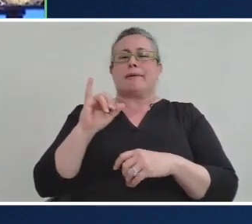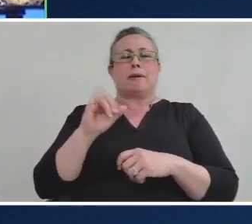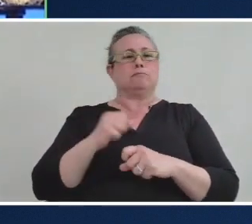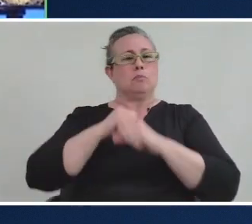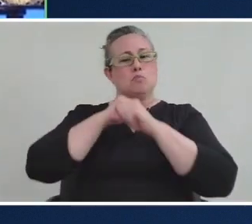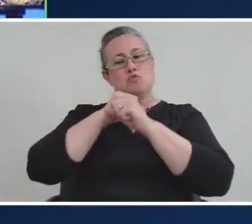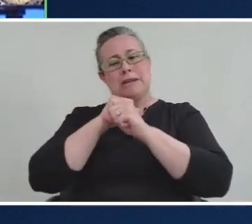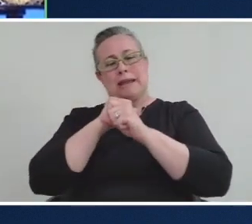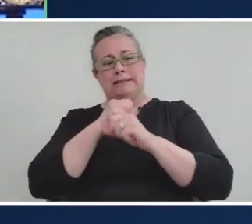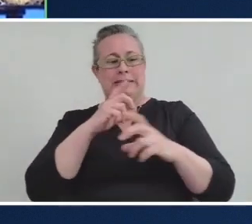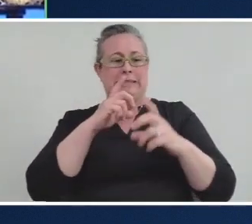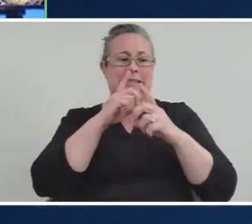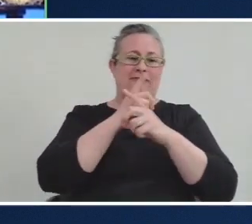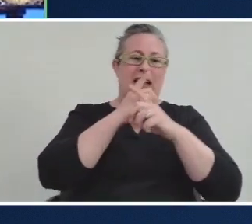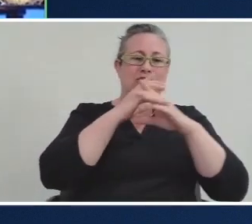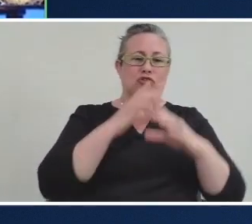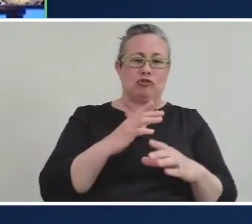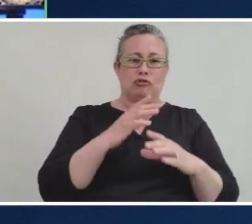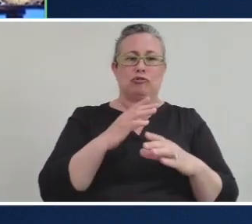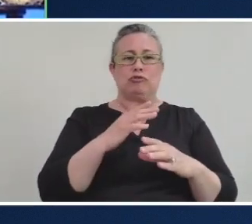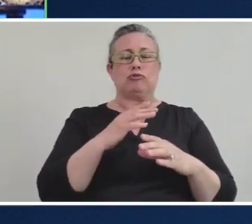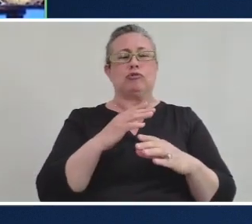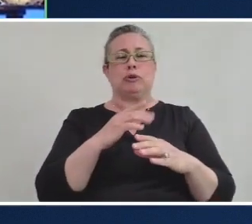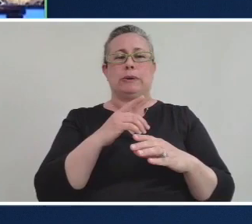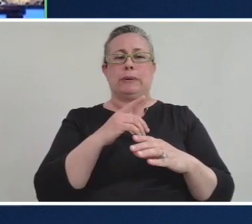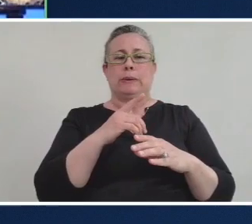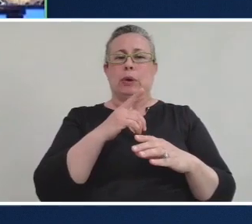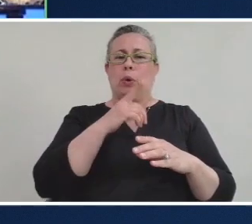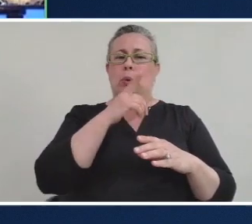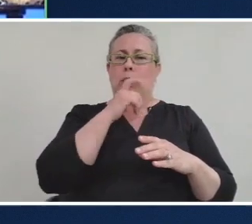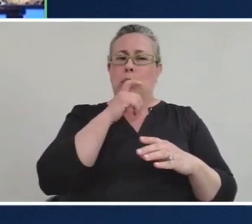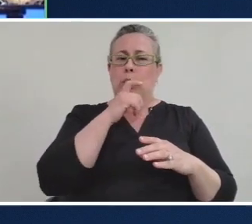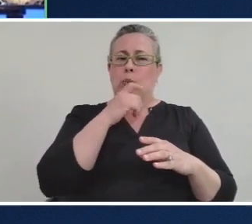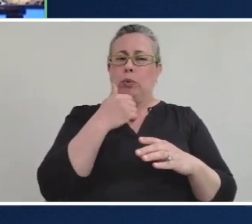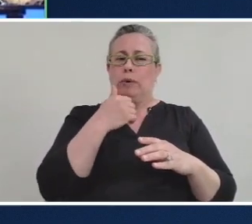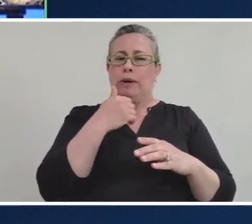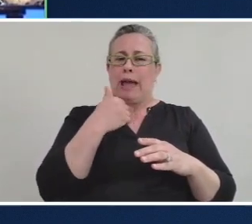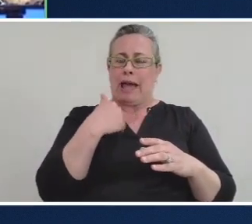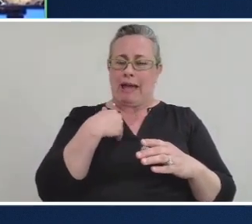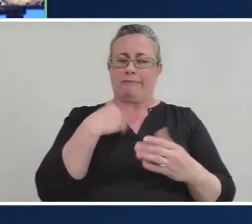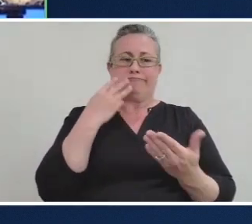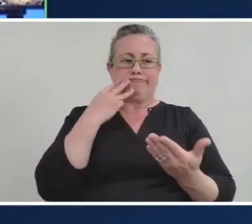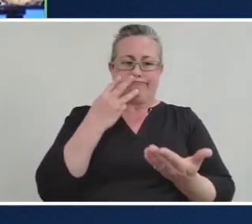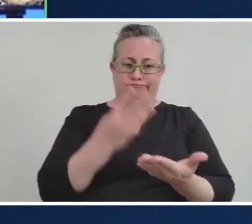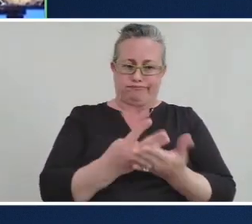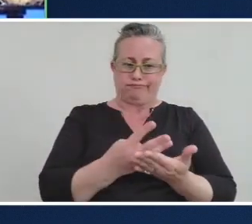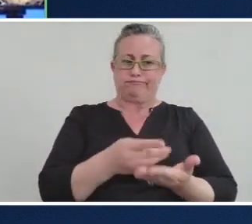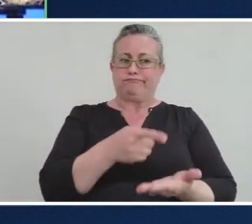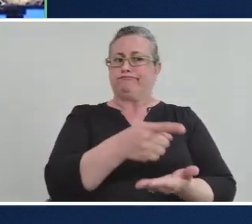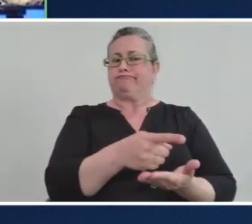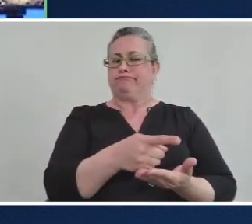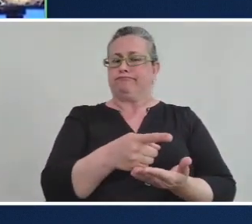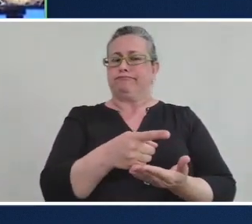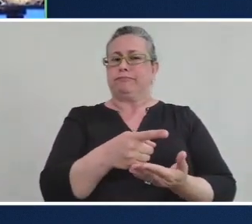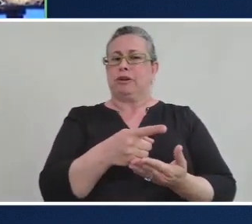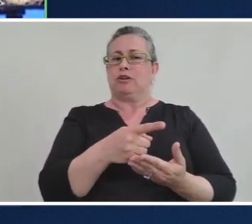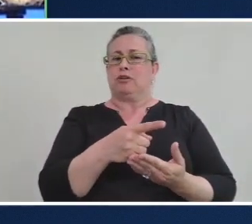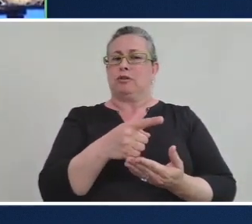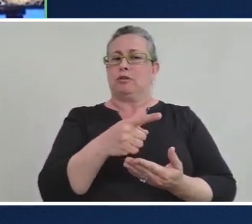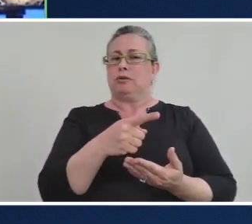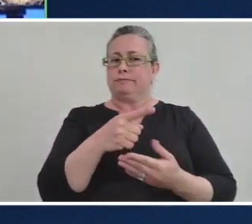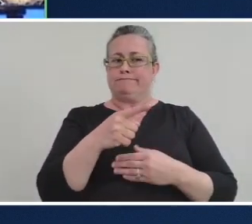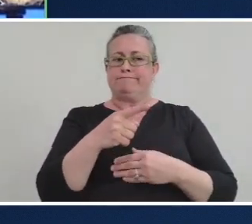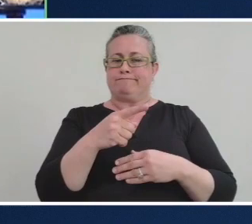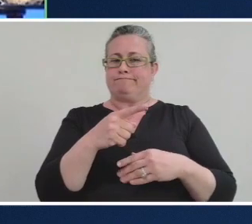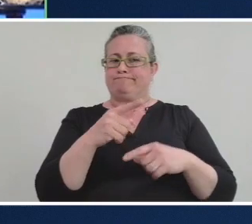defenders, those who have been, who have witnessed some acts of corruption in our legislation. But these are